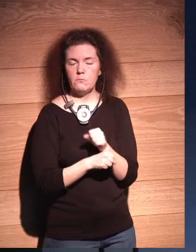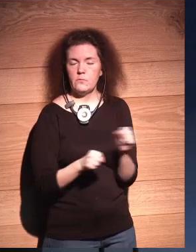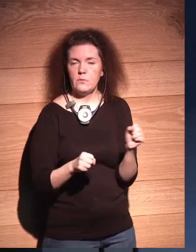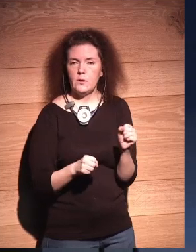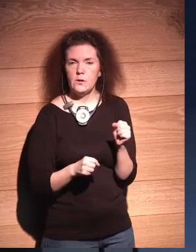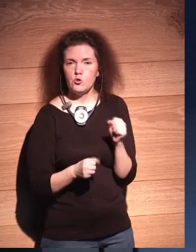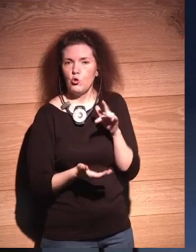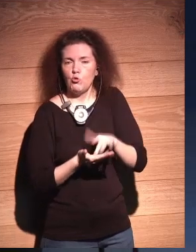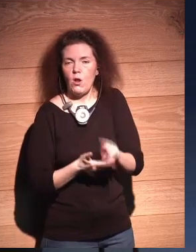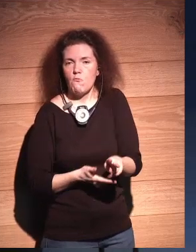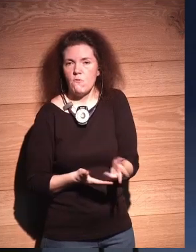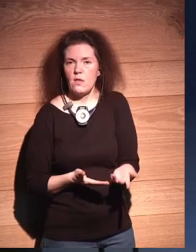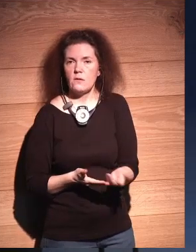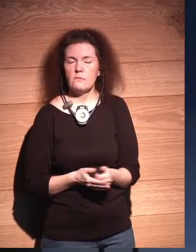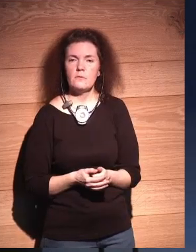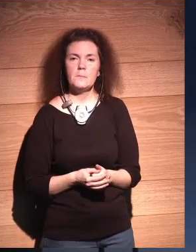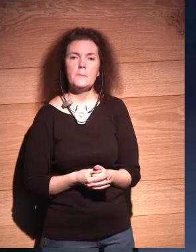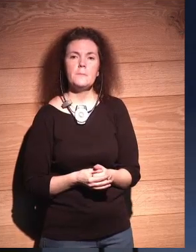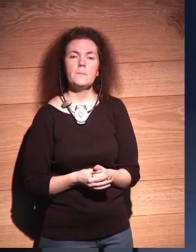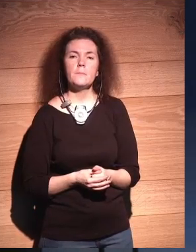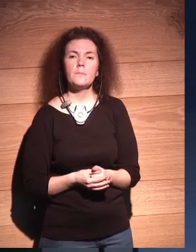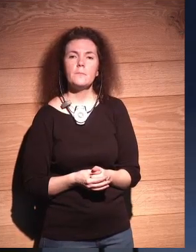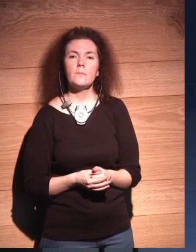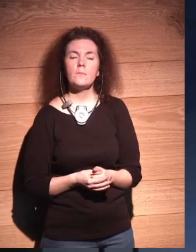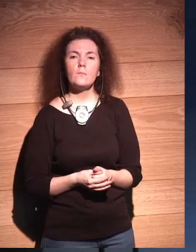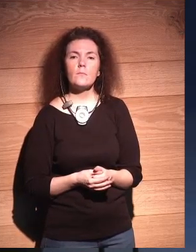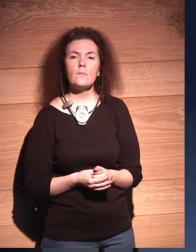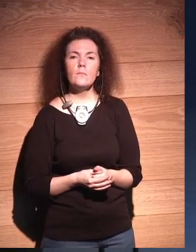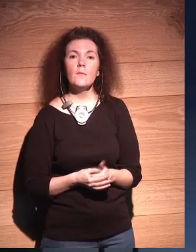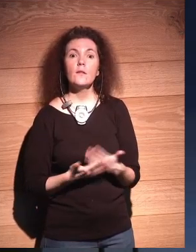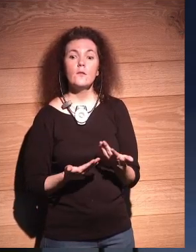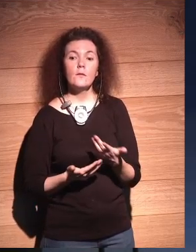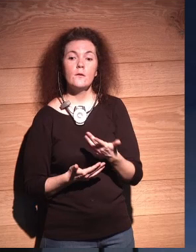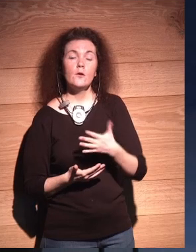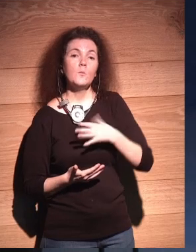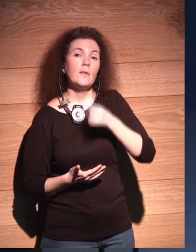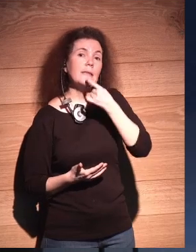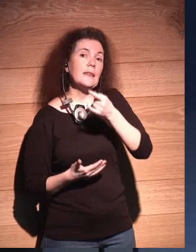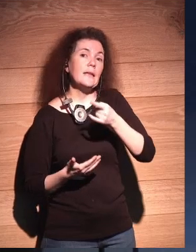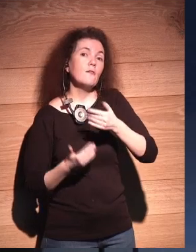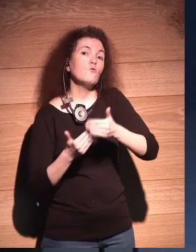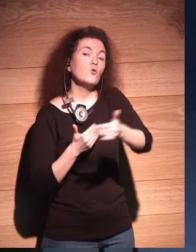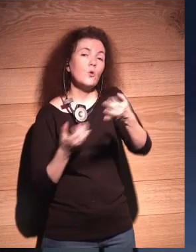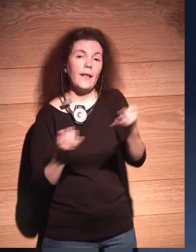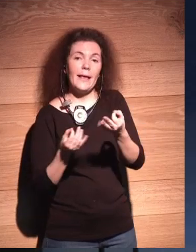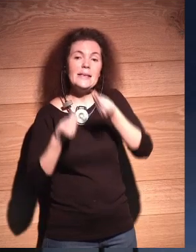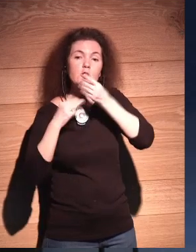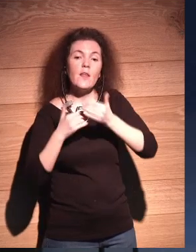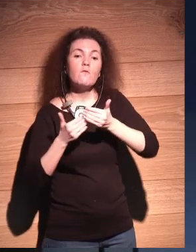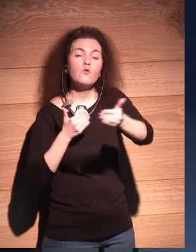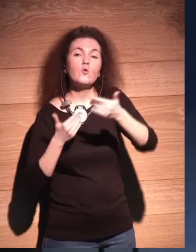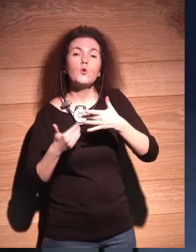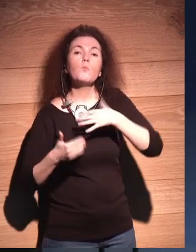happening. So what is it then to talk about the future or to tell a story about the future? A story is when somebody is listening.